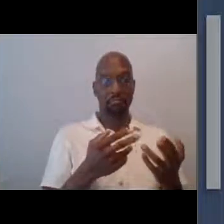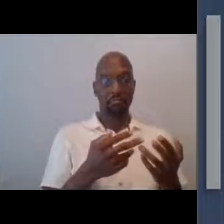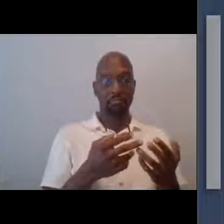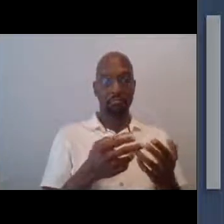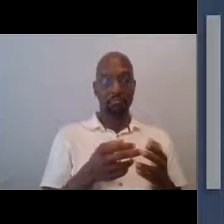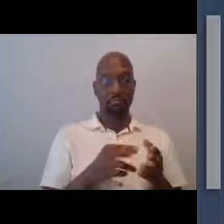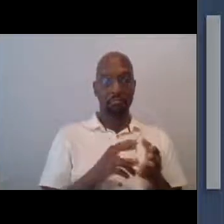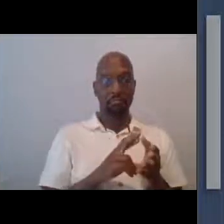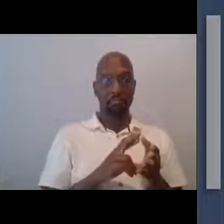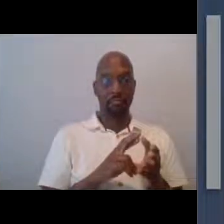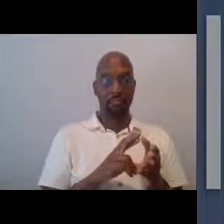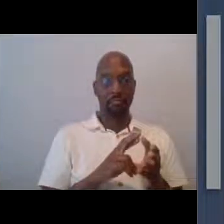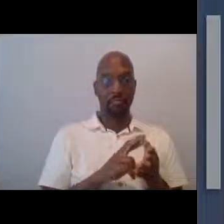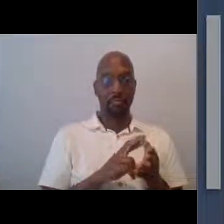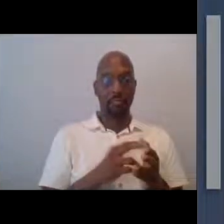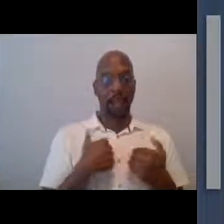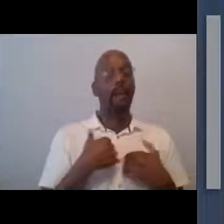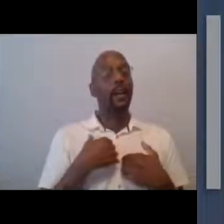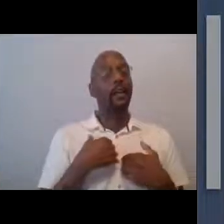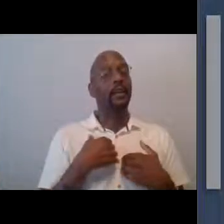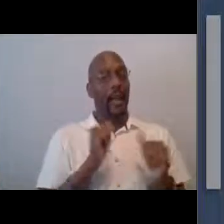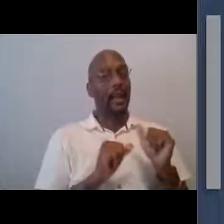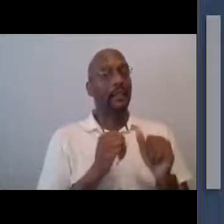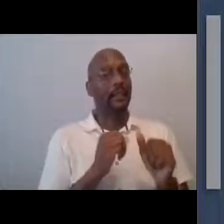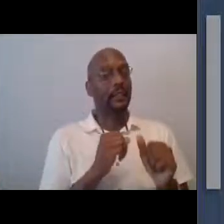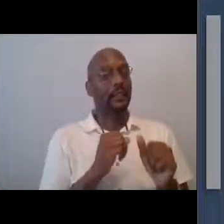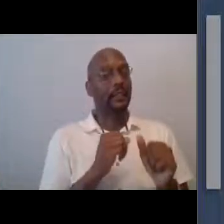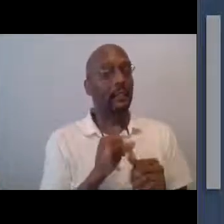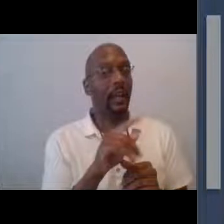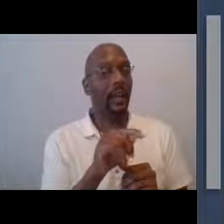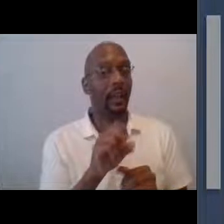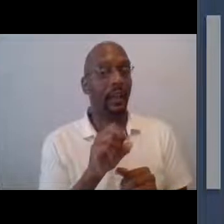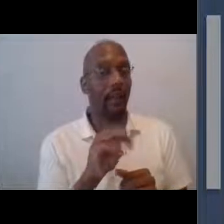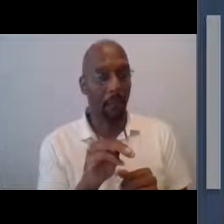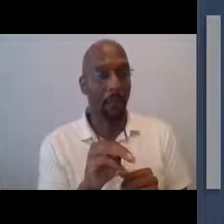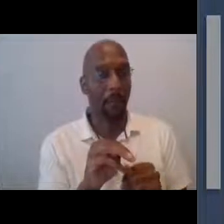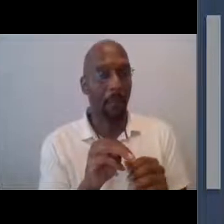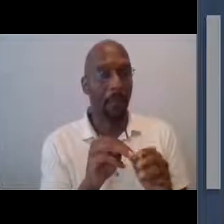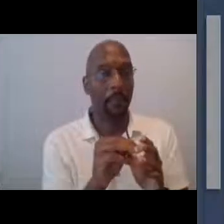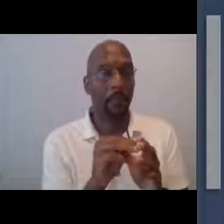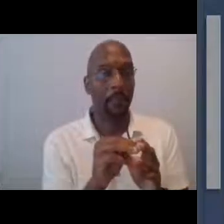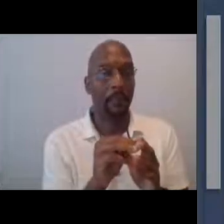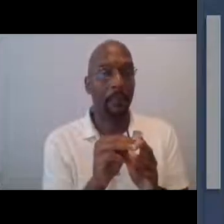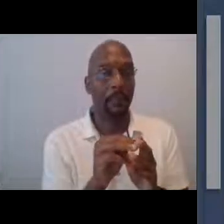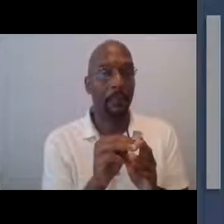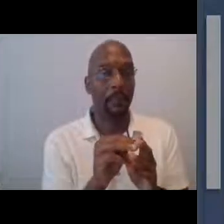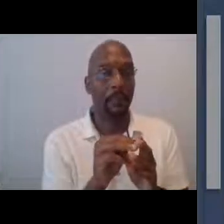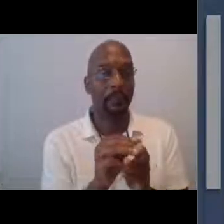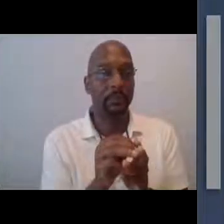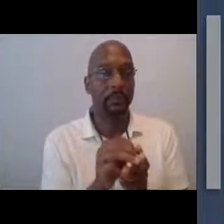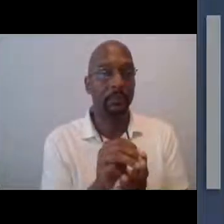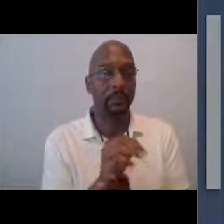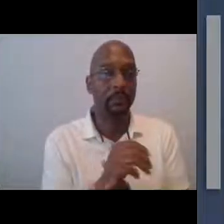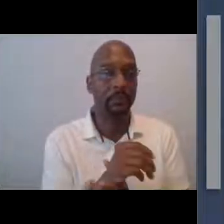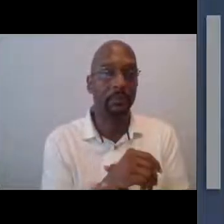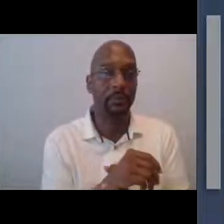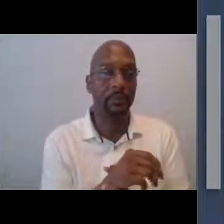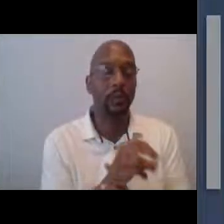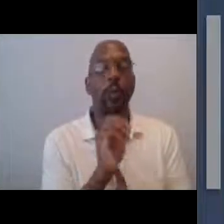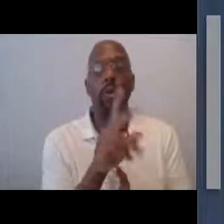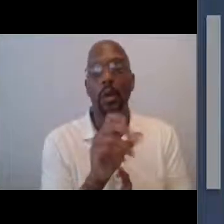have it as an action item. We don't have to take it. Thank You you. just can't take it. It's not enough. Okay. Put it there. That's okay.